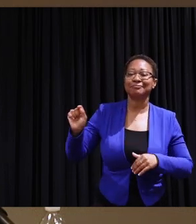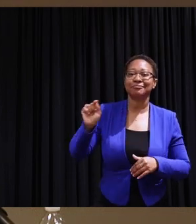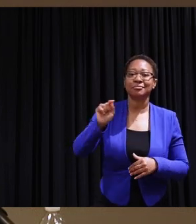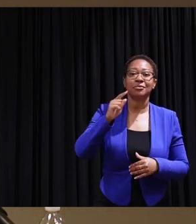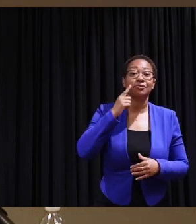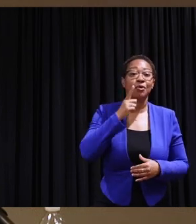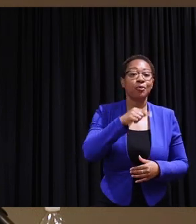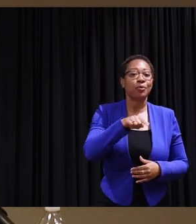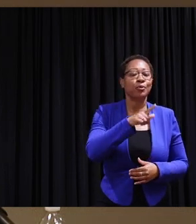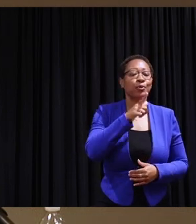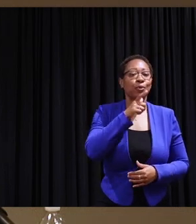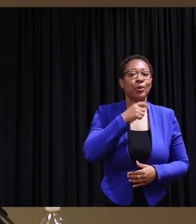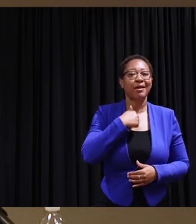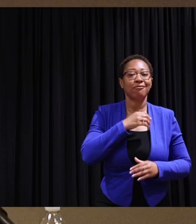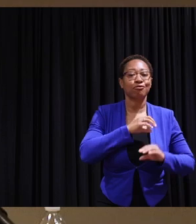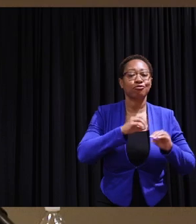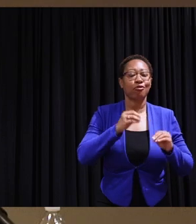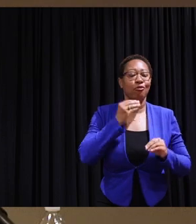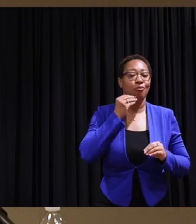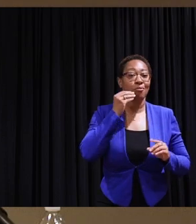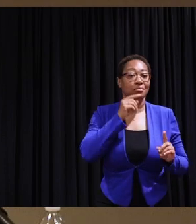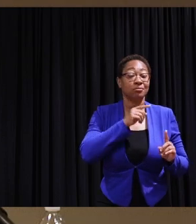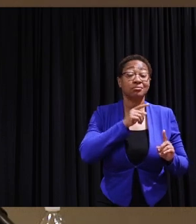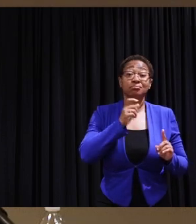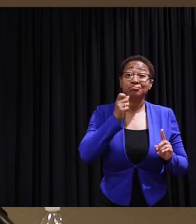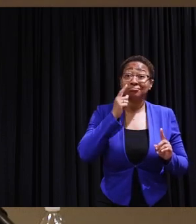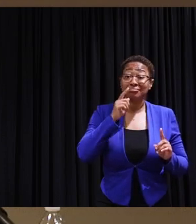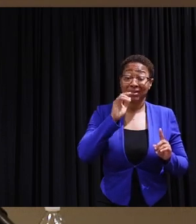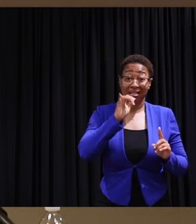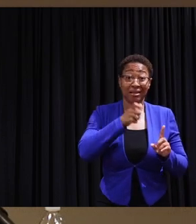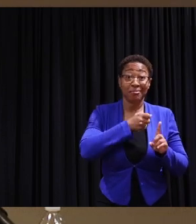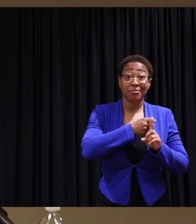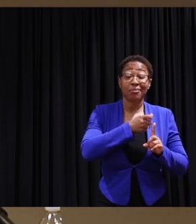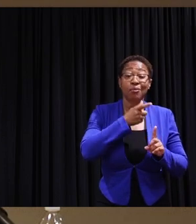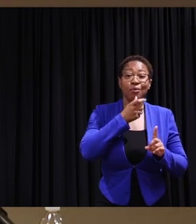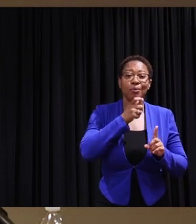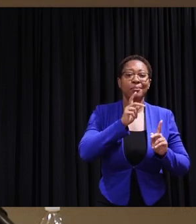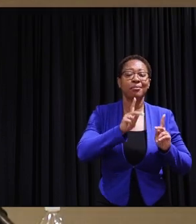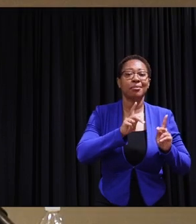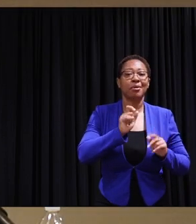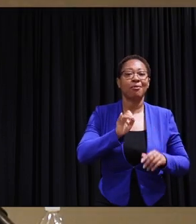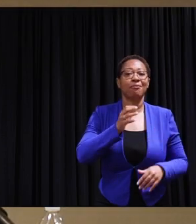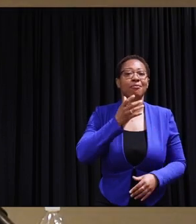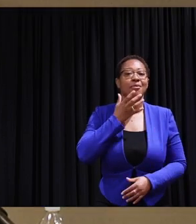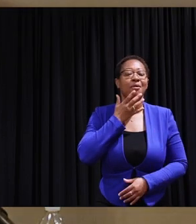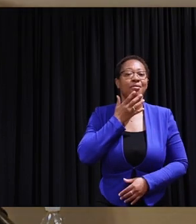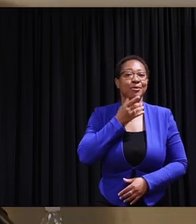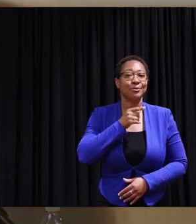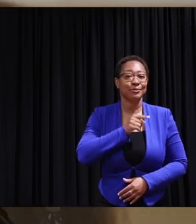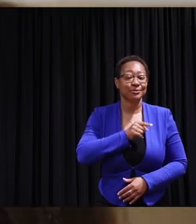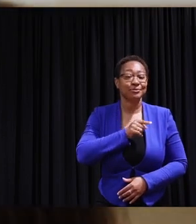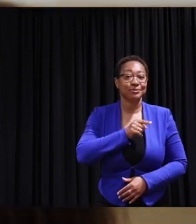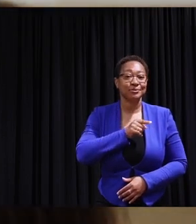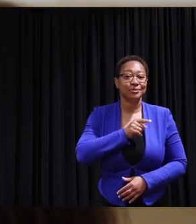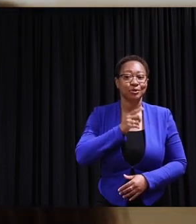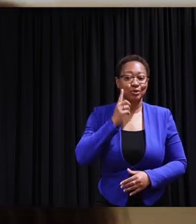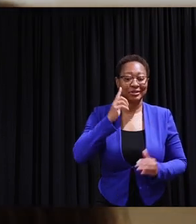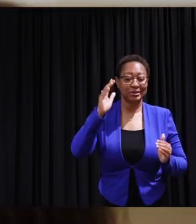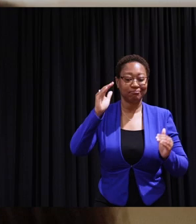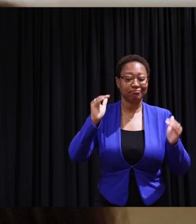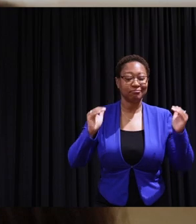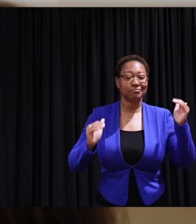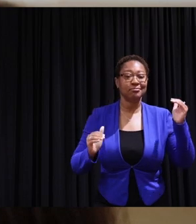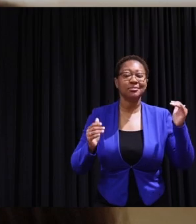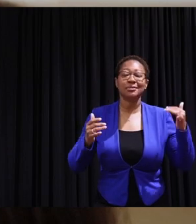the homeless population that disproportionately affects people of color, then you see that